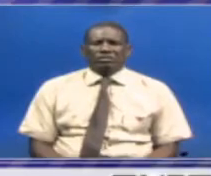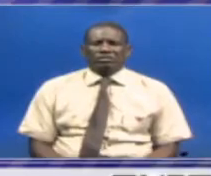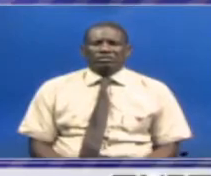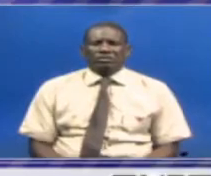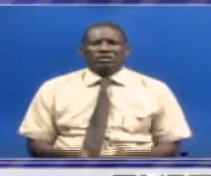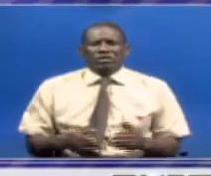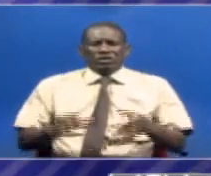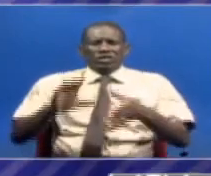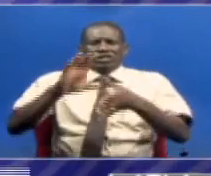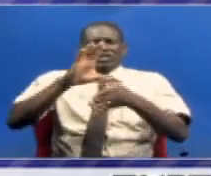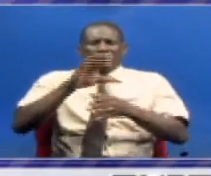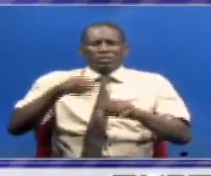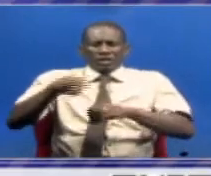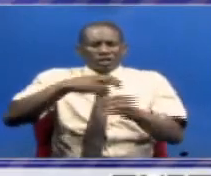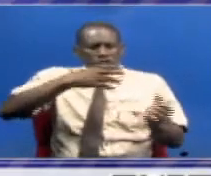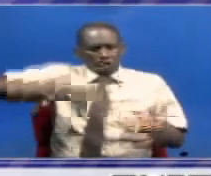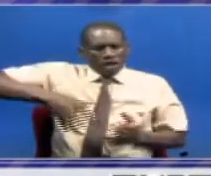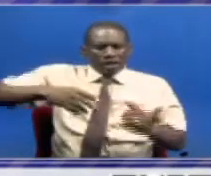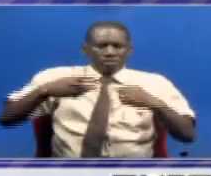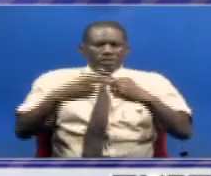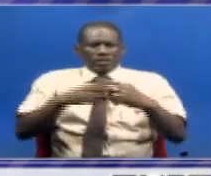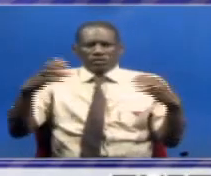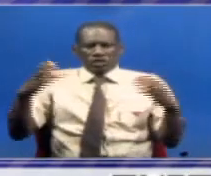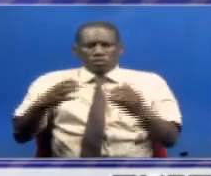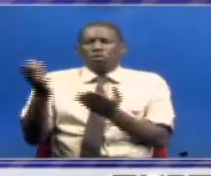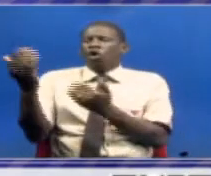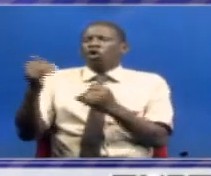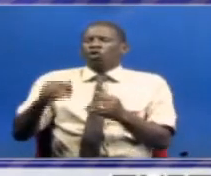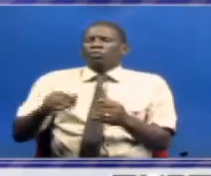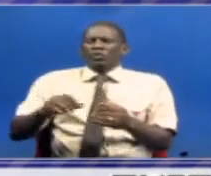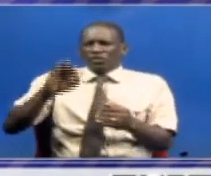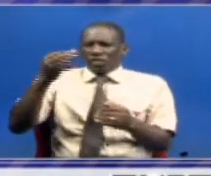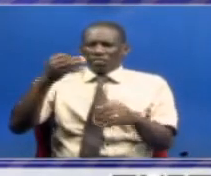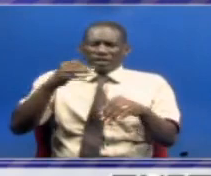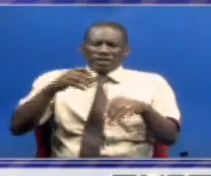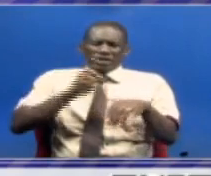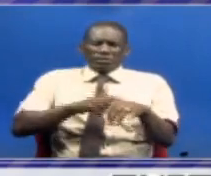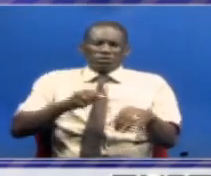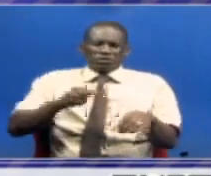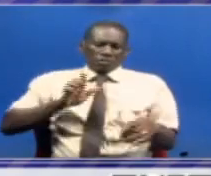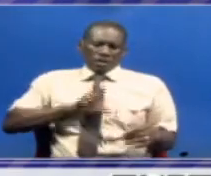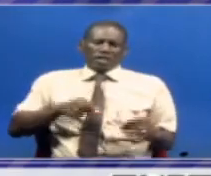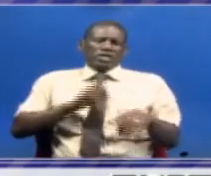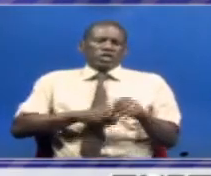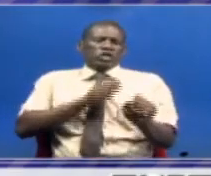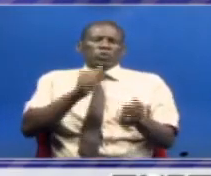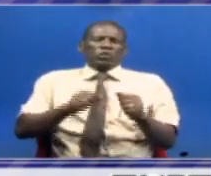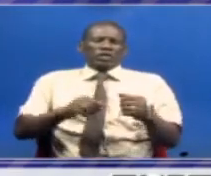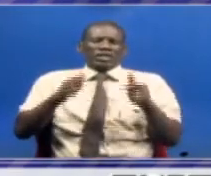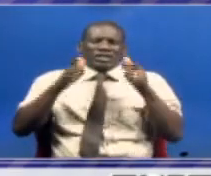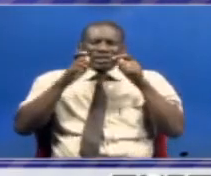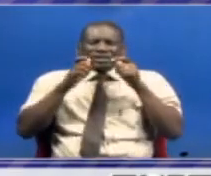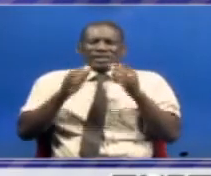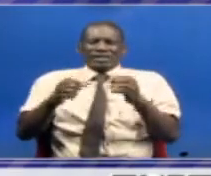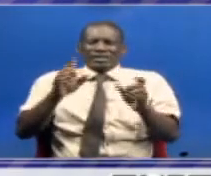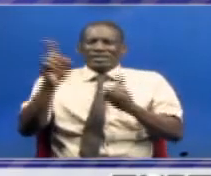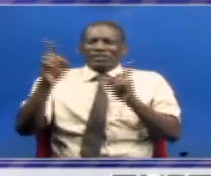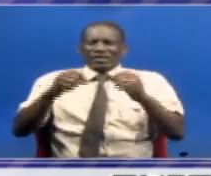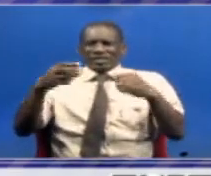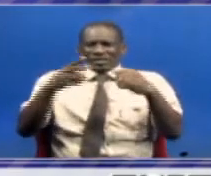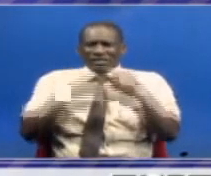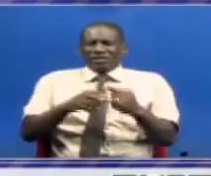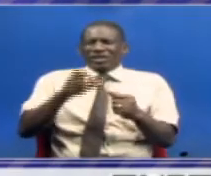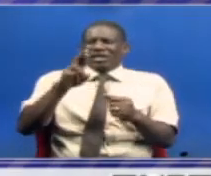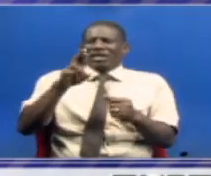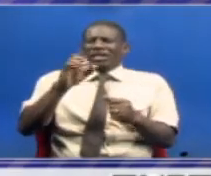The Germany national rugby sevens team are hoping to be third-time lucky when they compete in the Tusker Safari Sevens this weekend at the RFUEA grounds